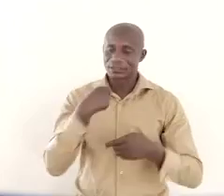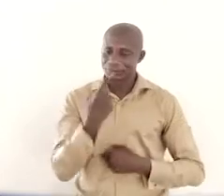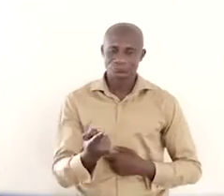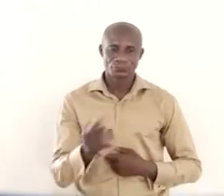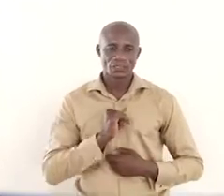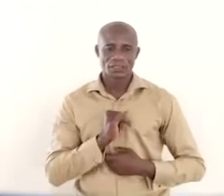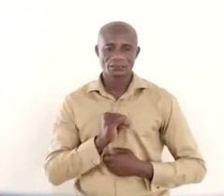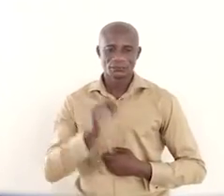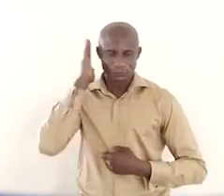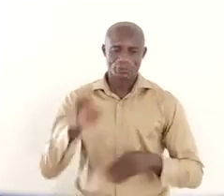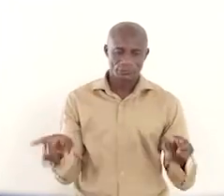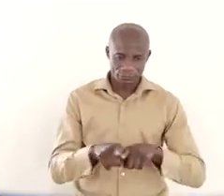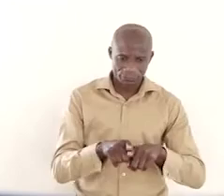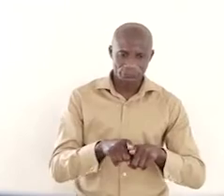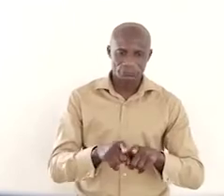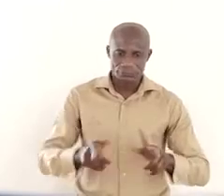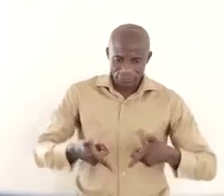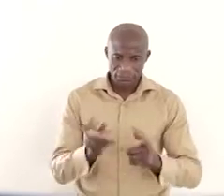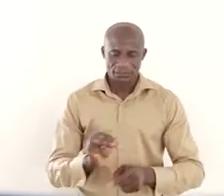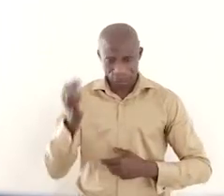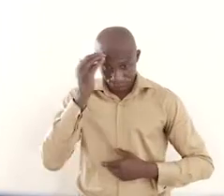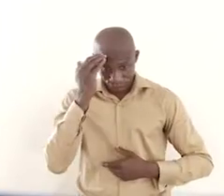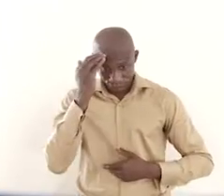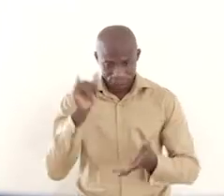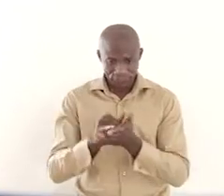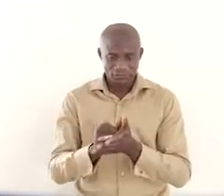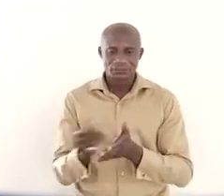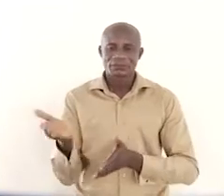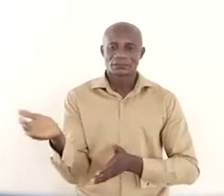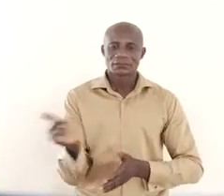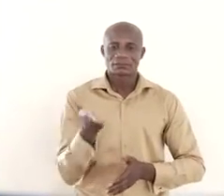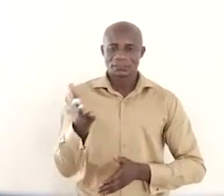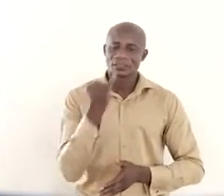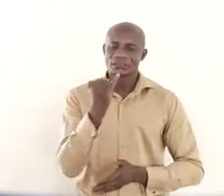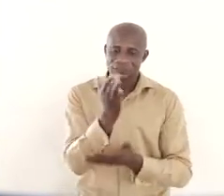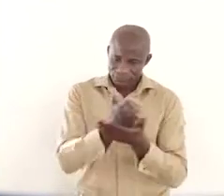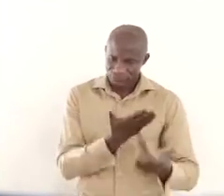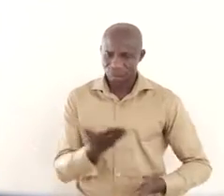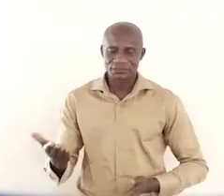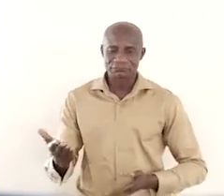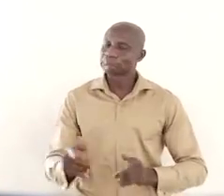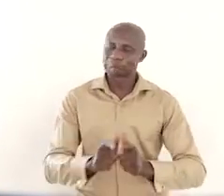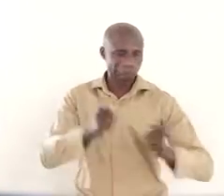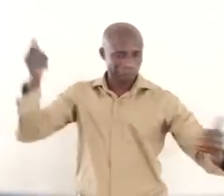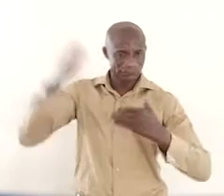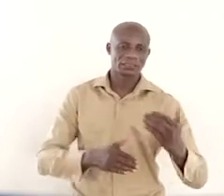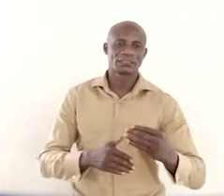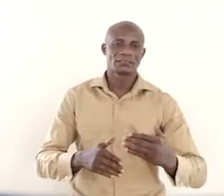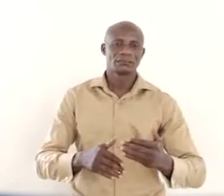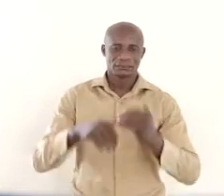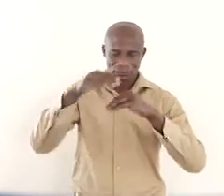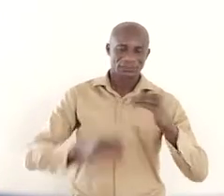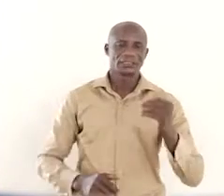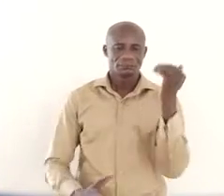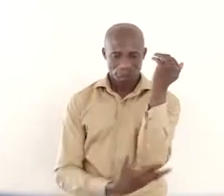there, I will also let them know that there is something greater than the sickness or the poverty